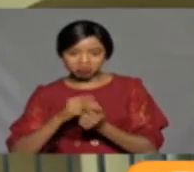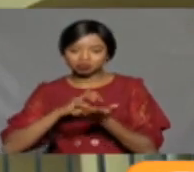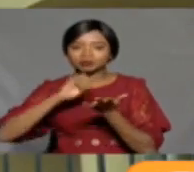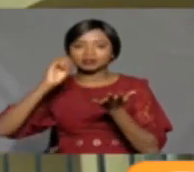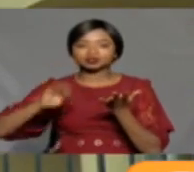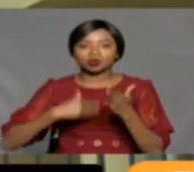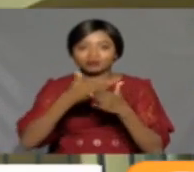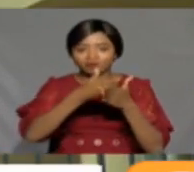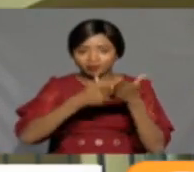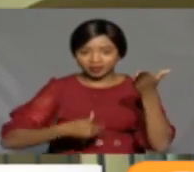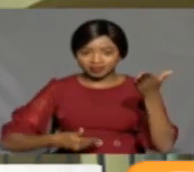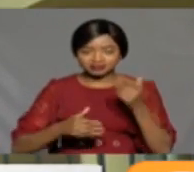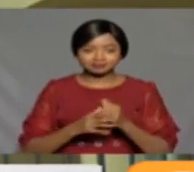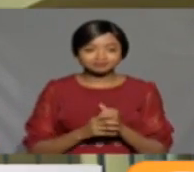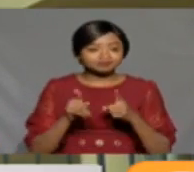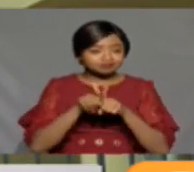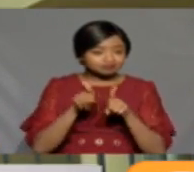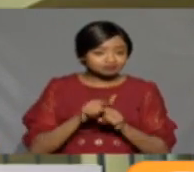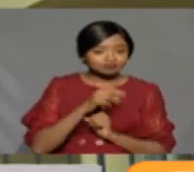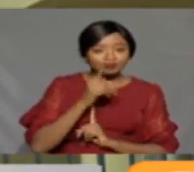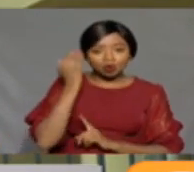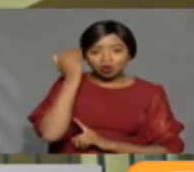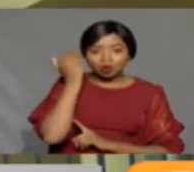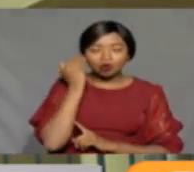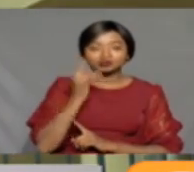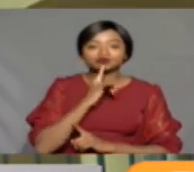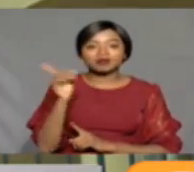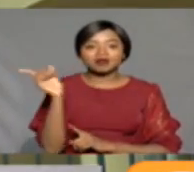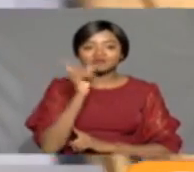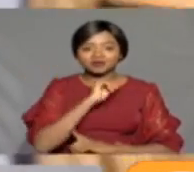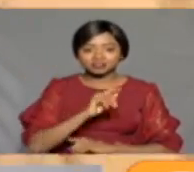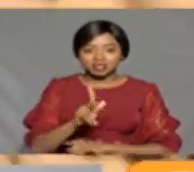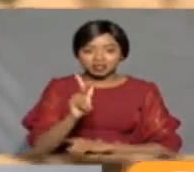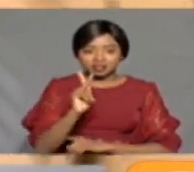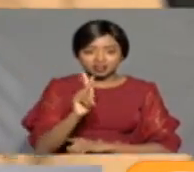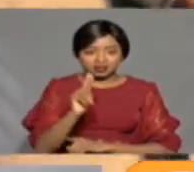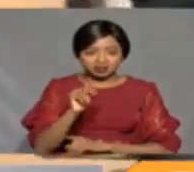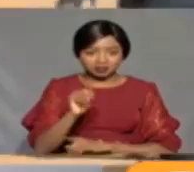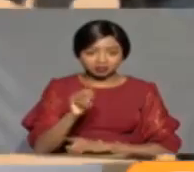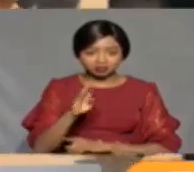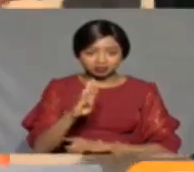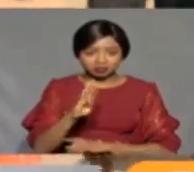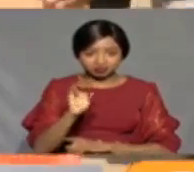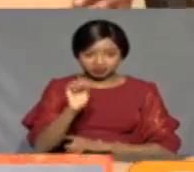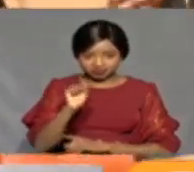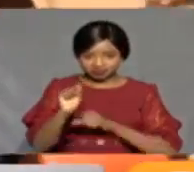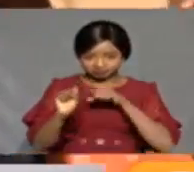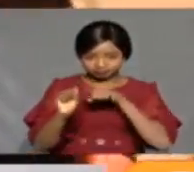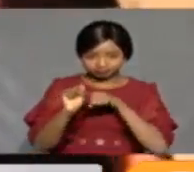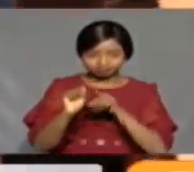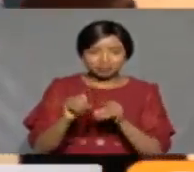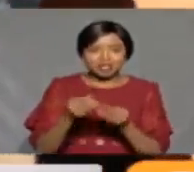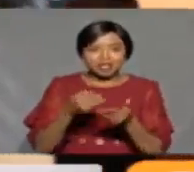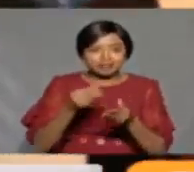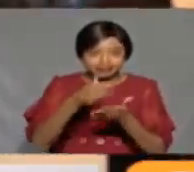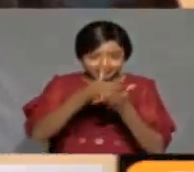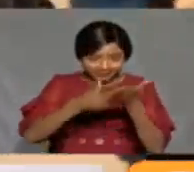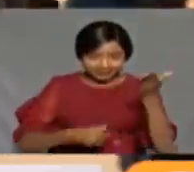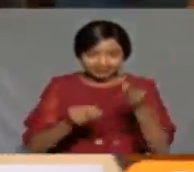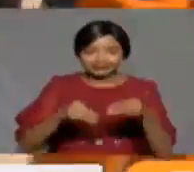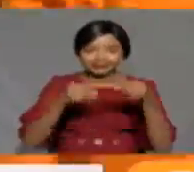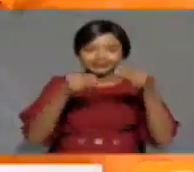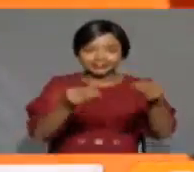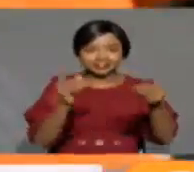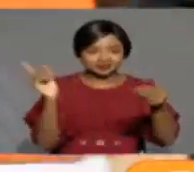quote. The court further ordered that the Kenya National Bureau of Statistics provides the list of public servants appointed in Rachuonyo North